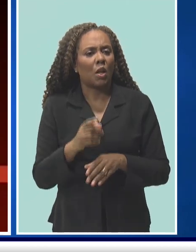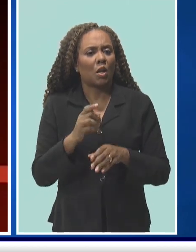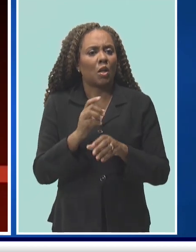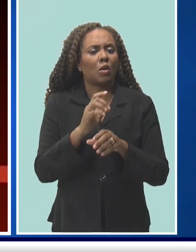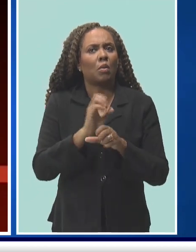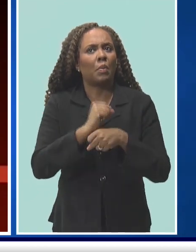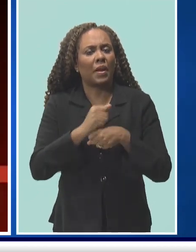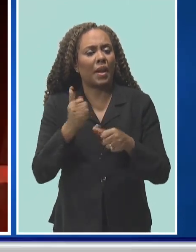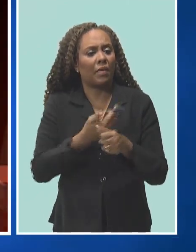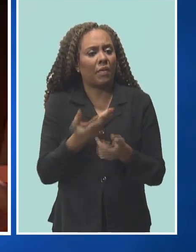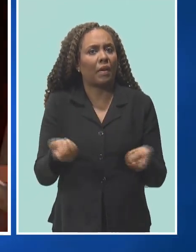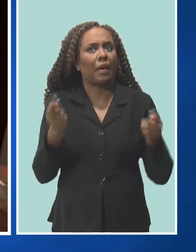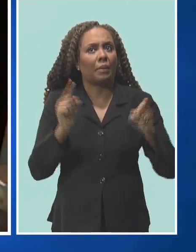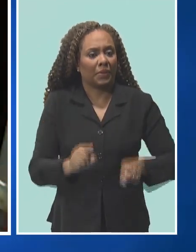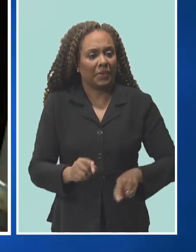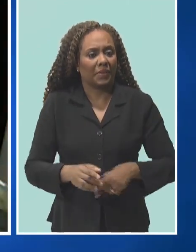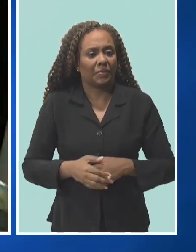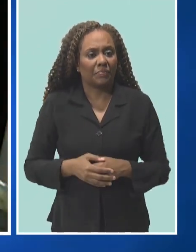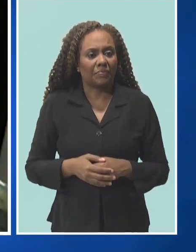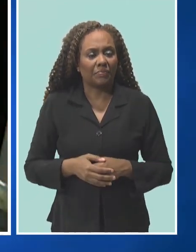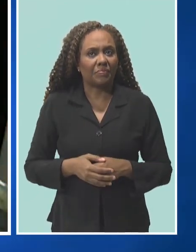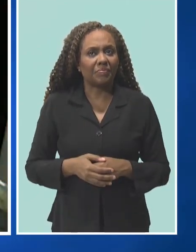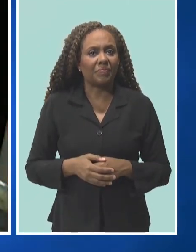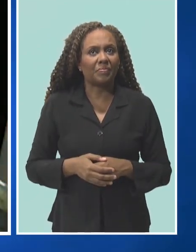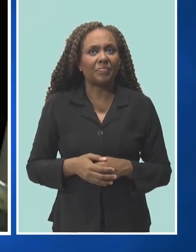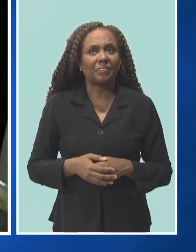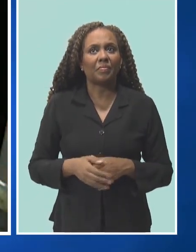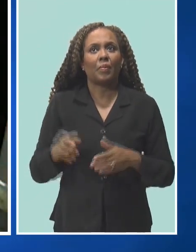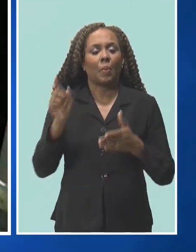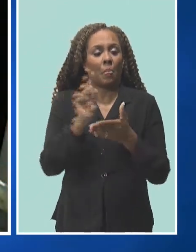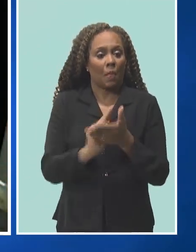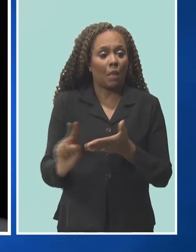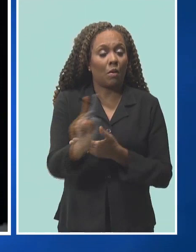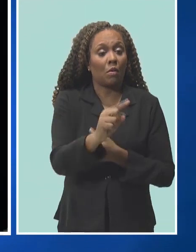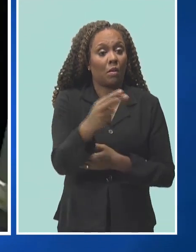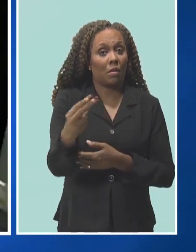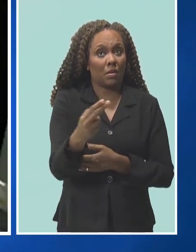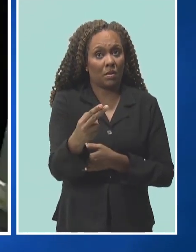planned from the office. He added that next Thursday, the